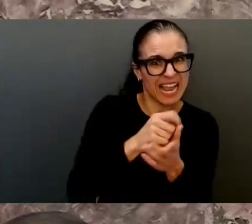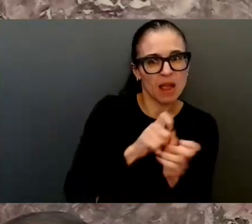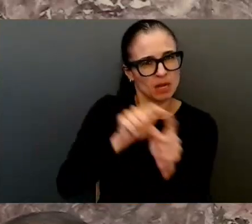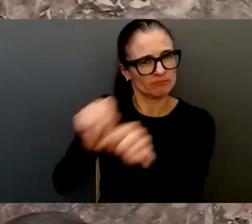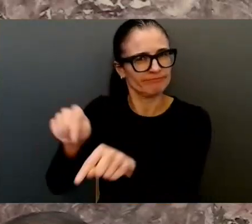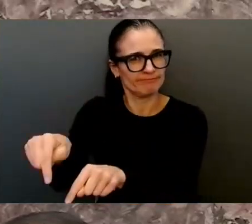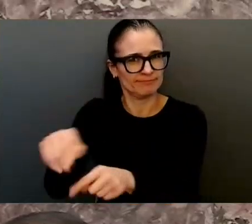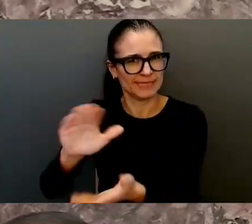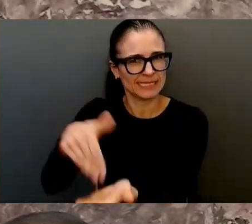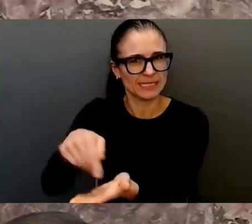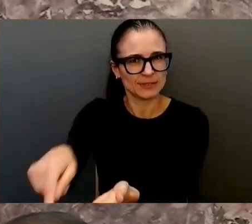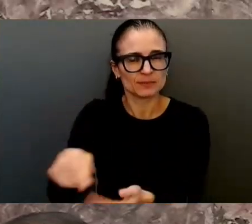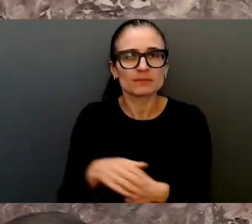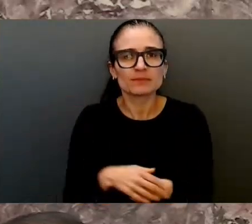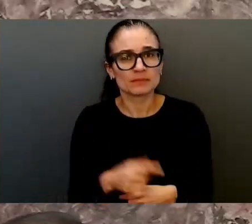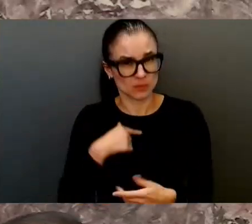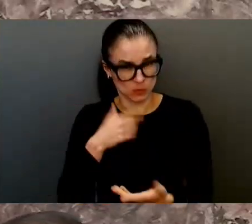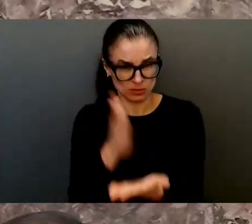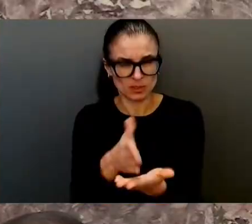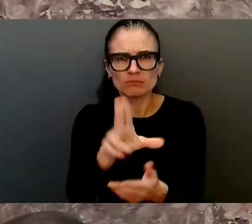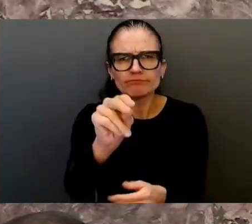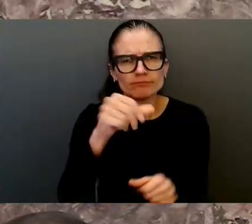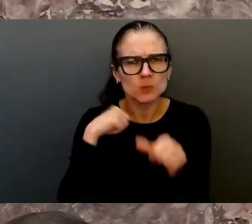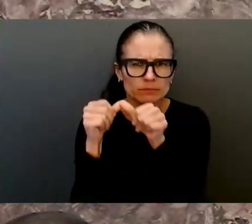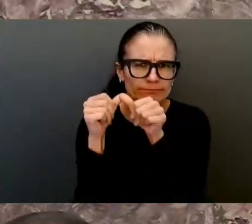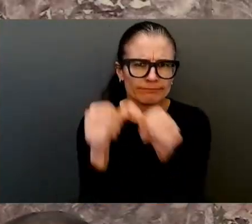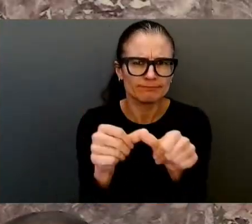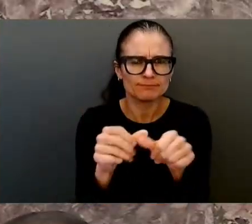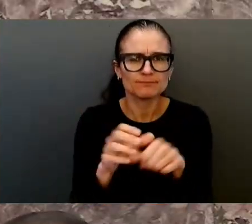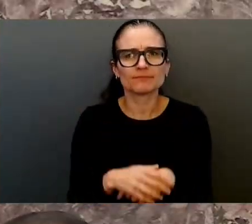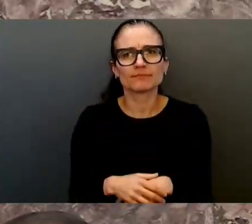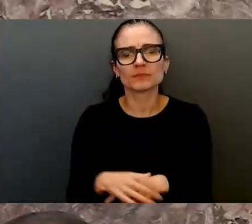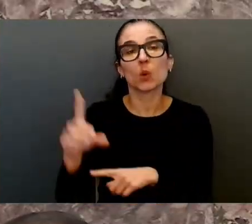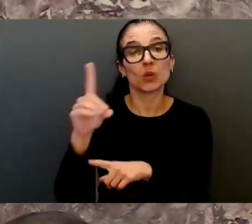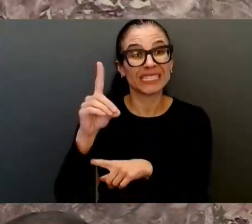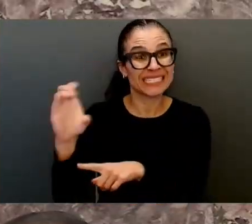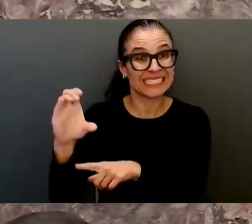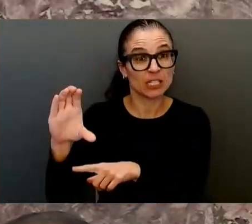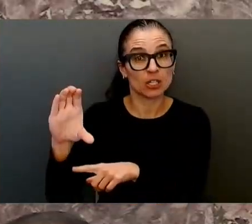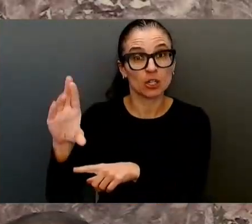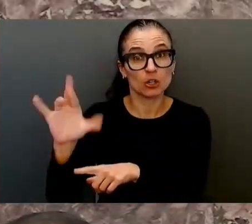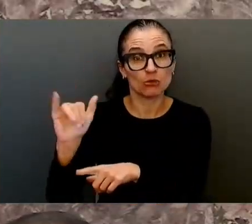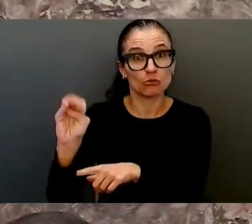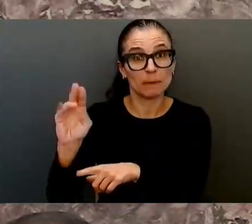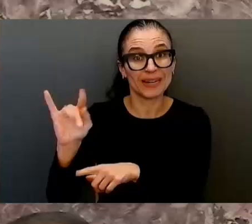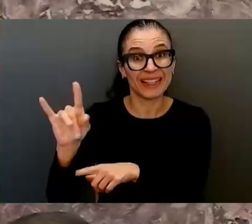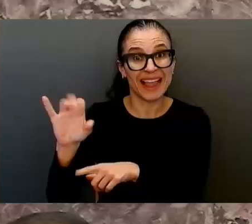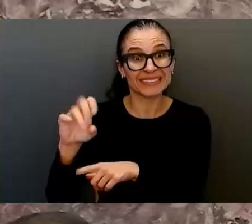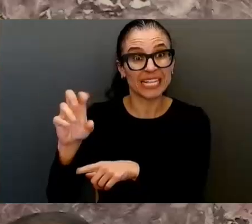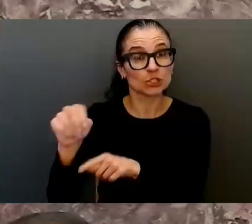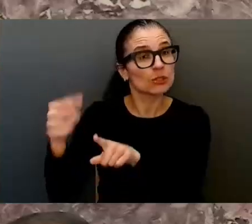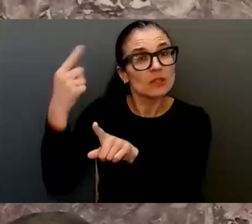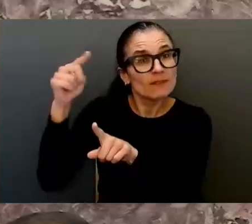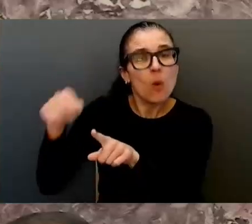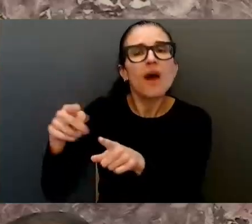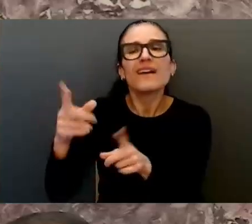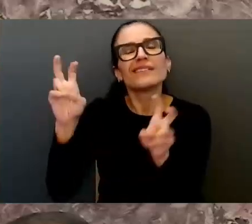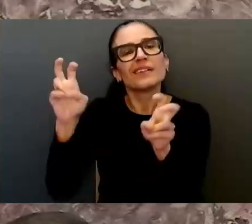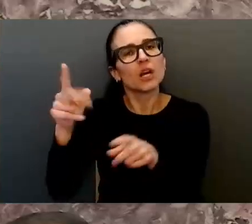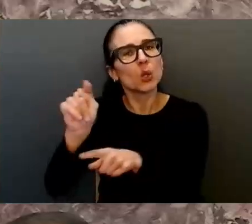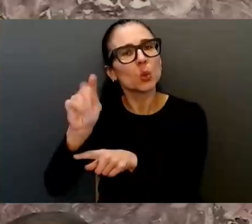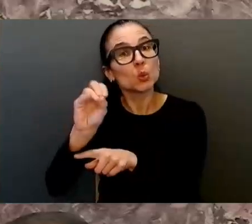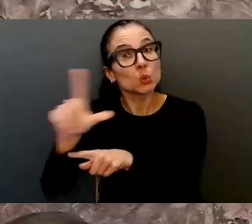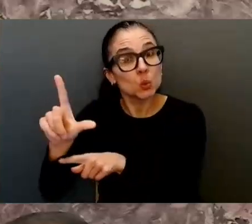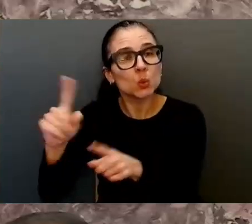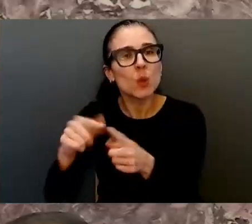to help reduce some of the stigma. We know that it has made it easier for some people to seek the supports and the access that